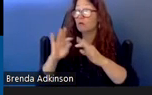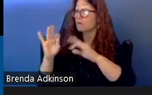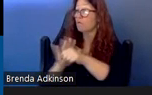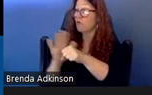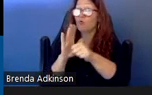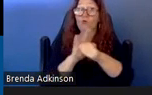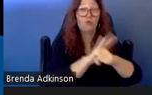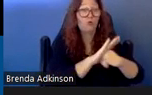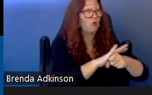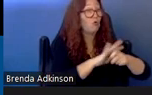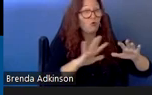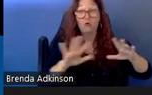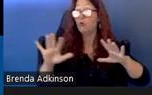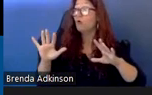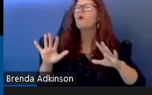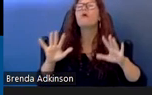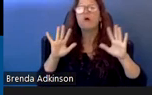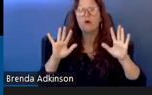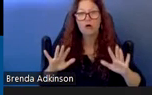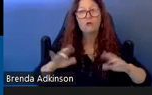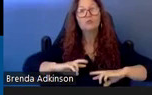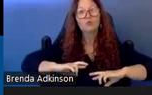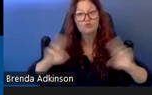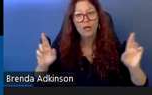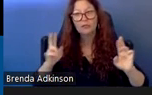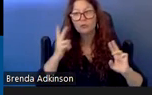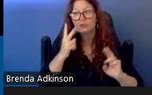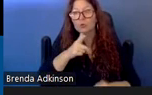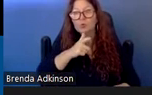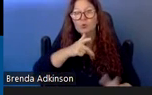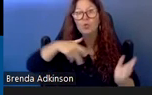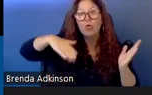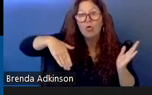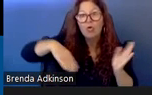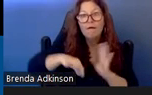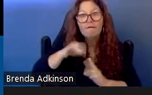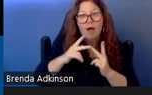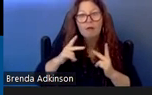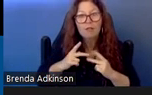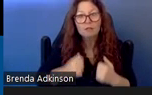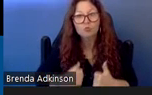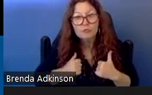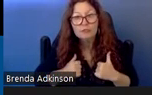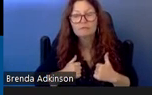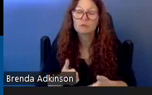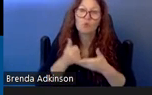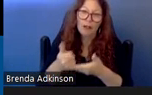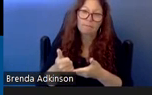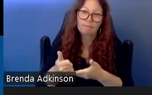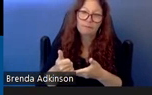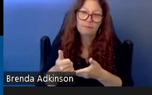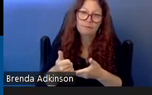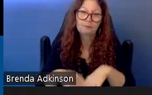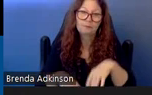better meet the needs of those survivors that have no other option.